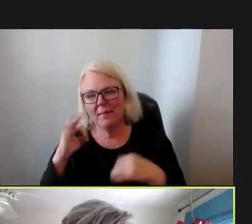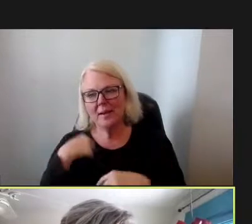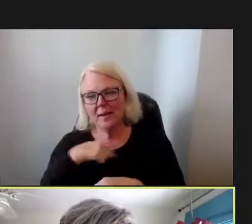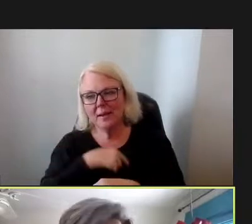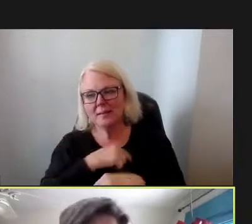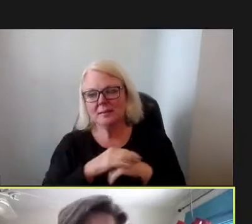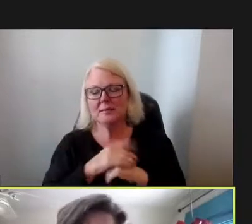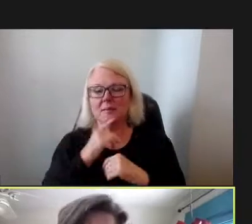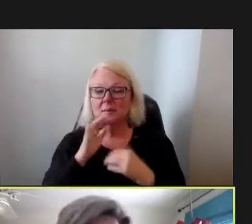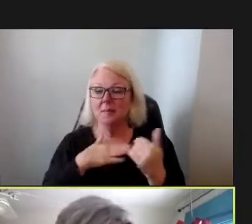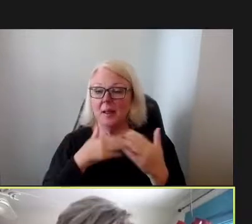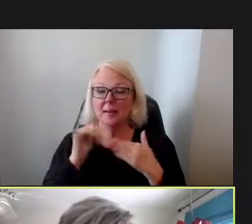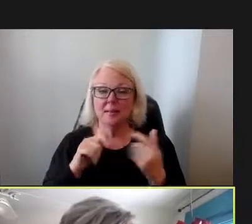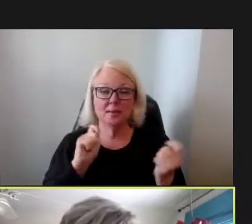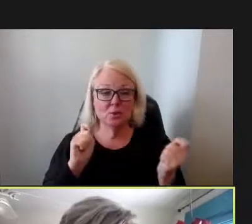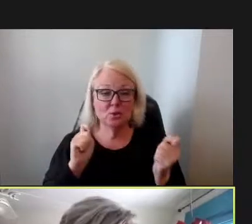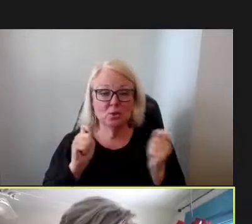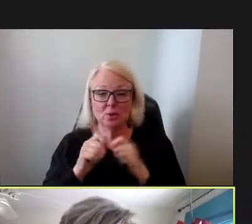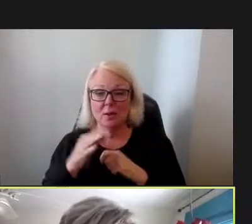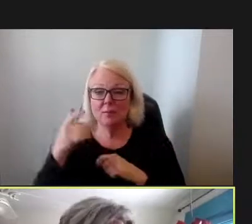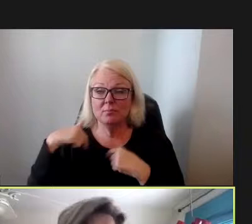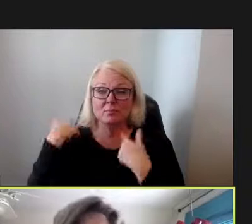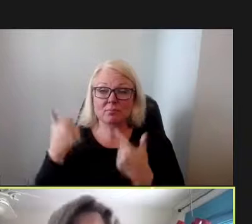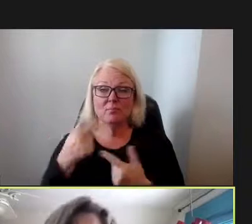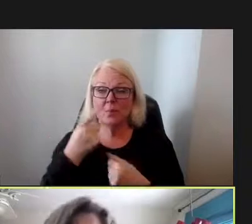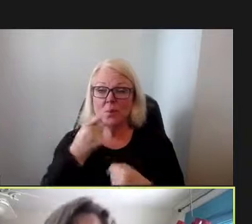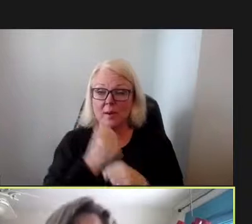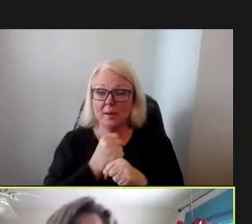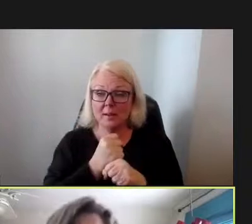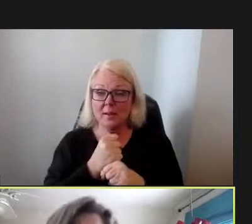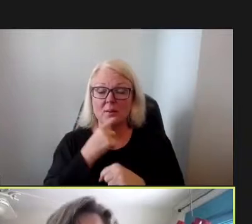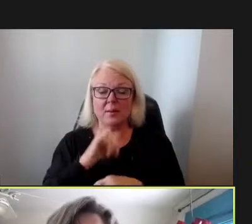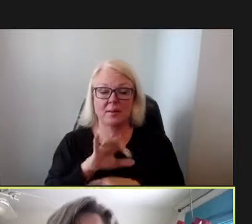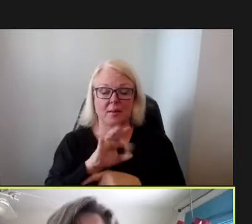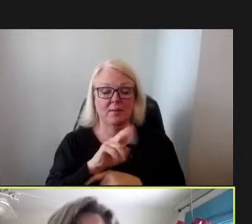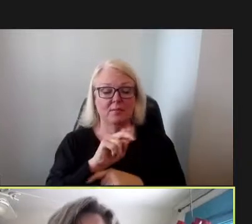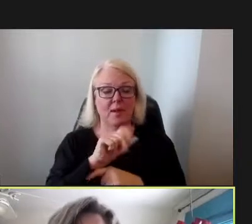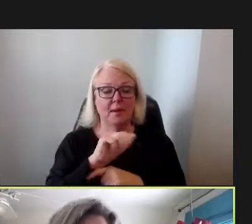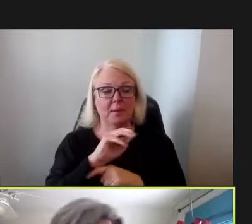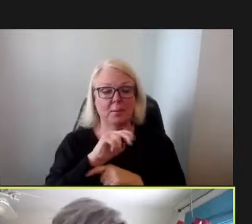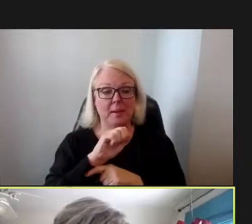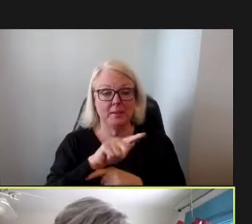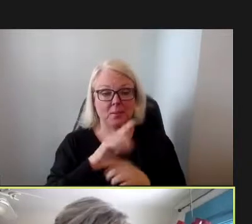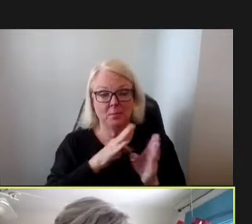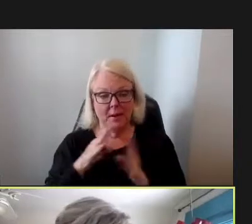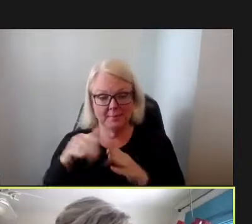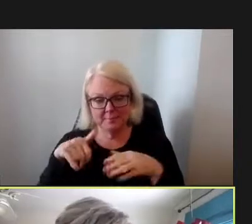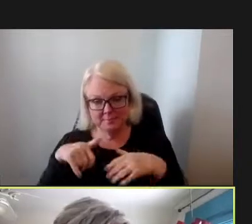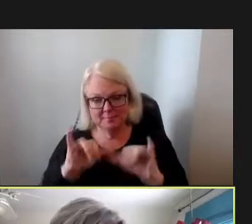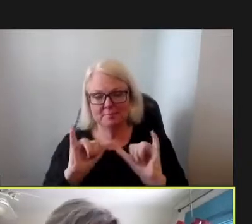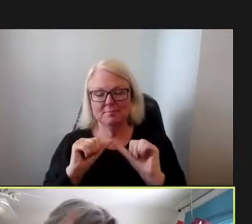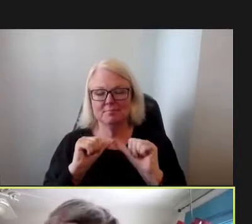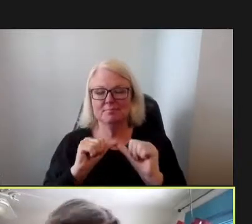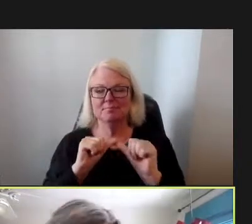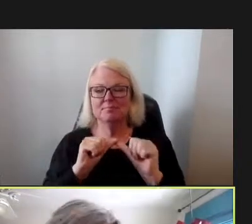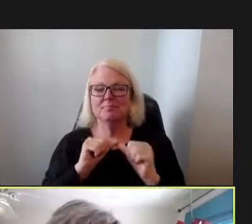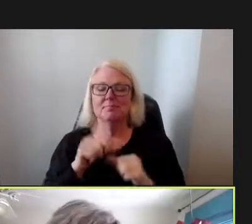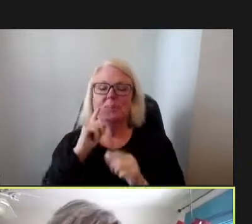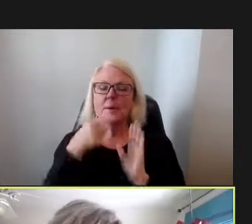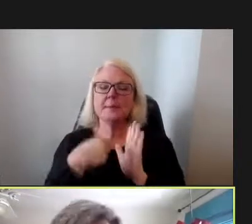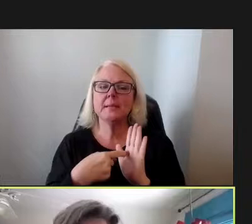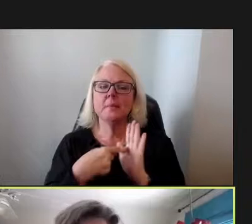yet, despite all the changes of the past year, fundamental patterns have tended to remain intact. For